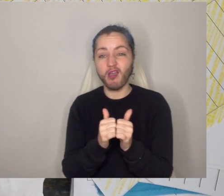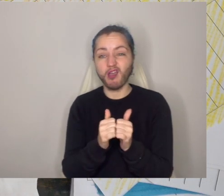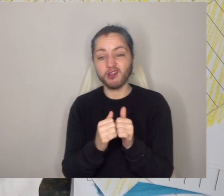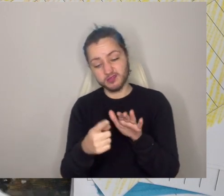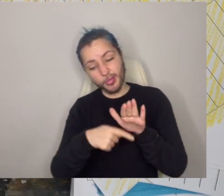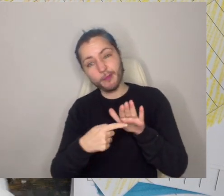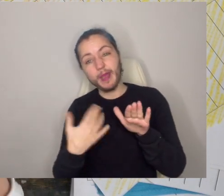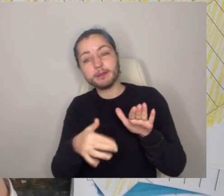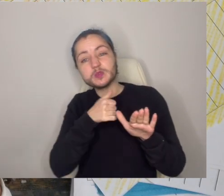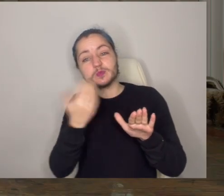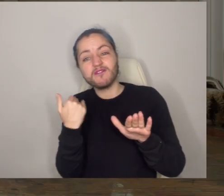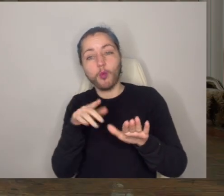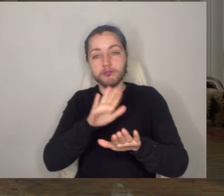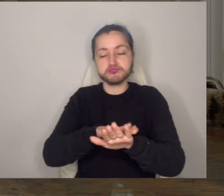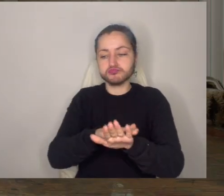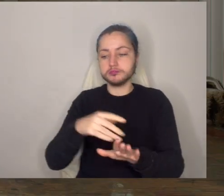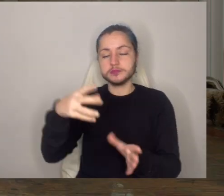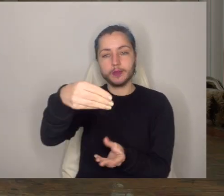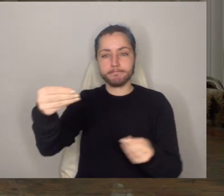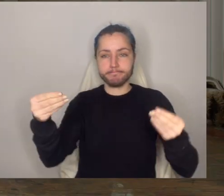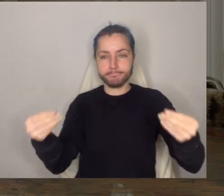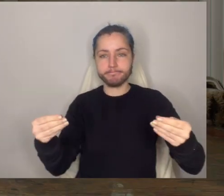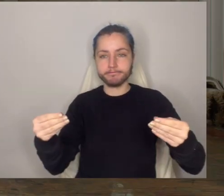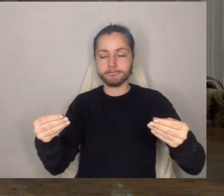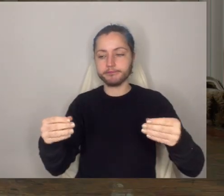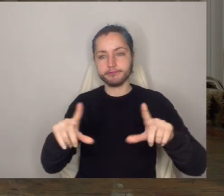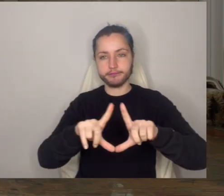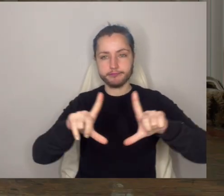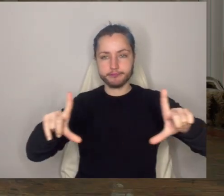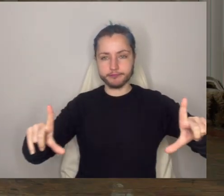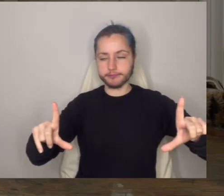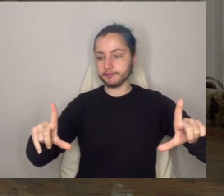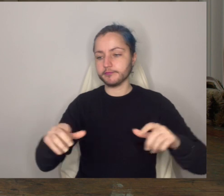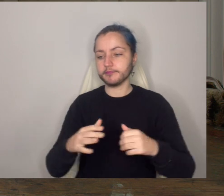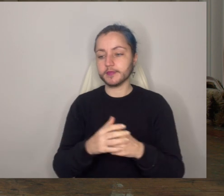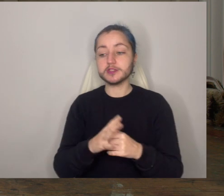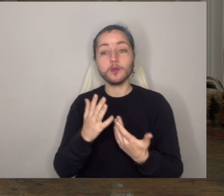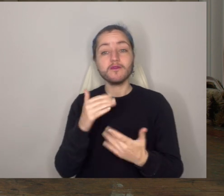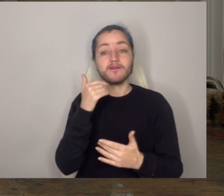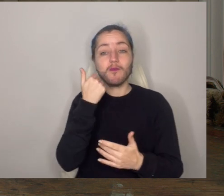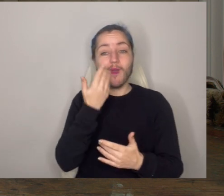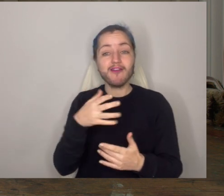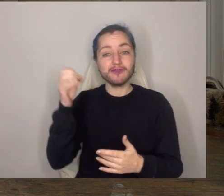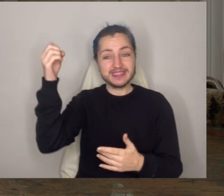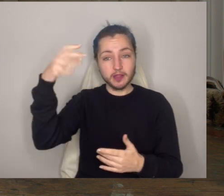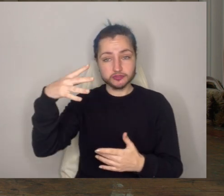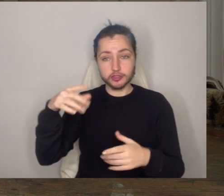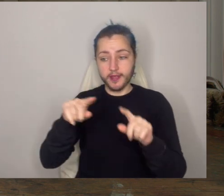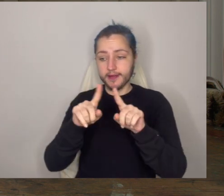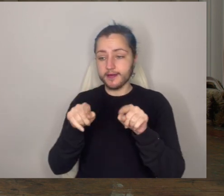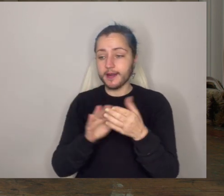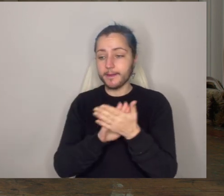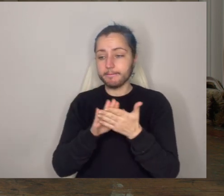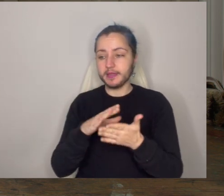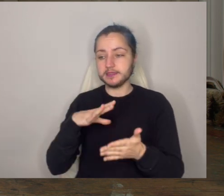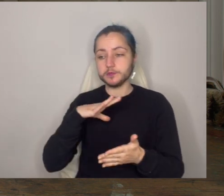a template, the template will look like this, but if you're drawing it, I'll take you through how to do